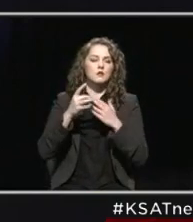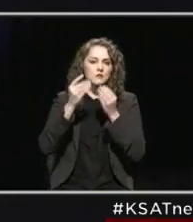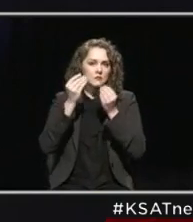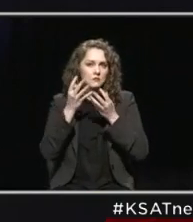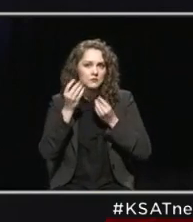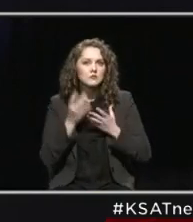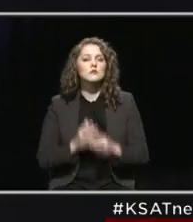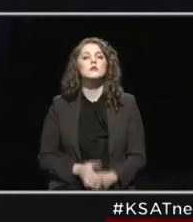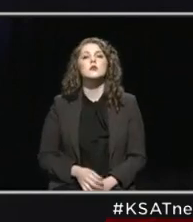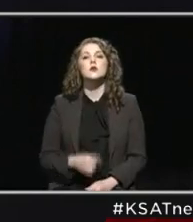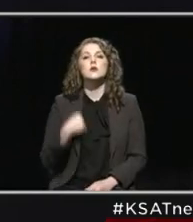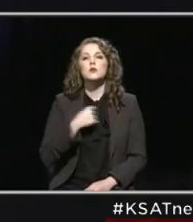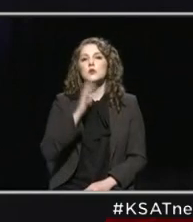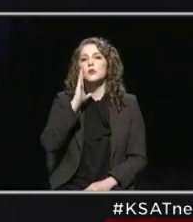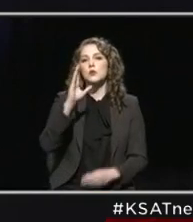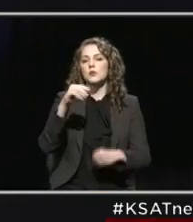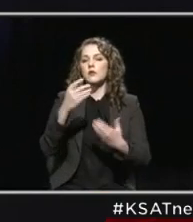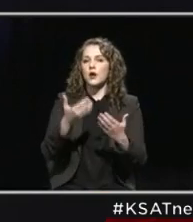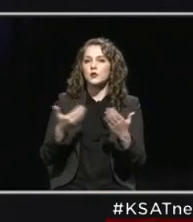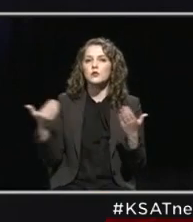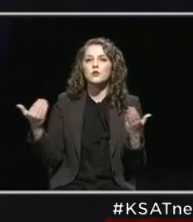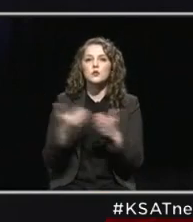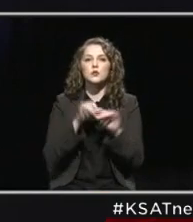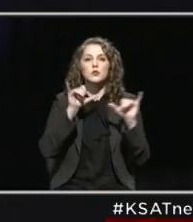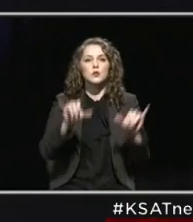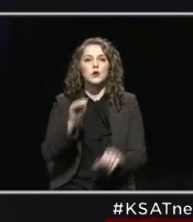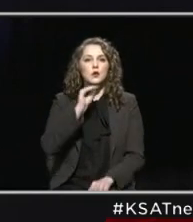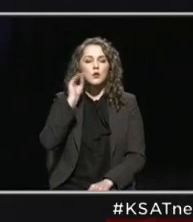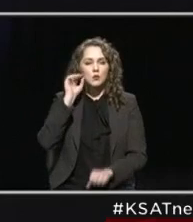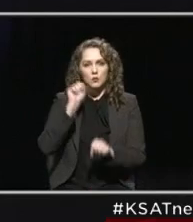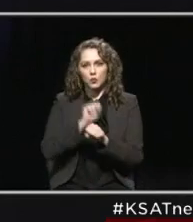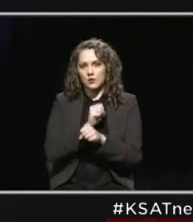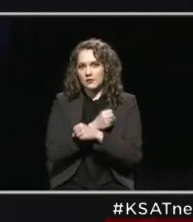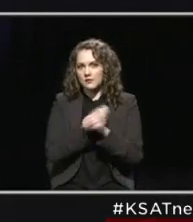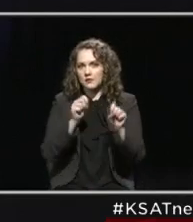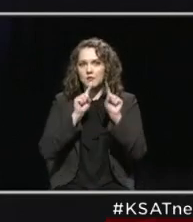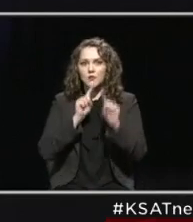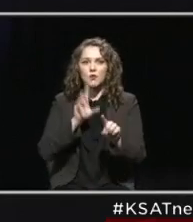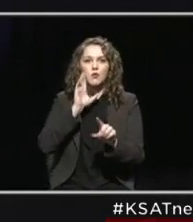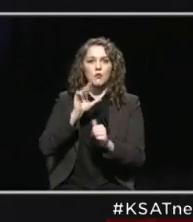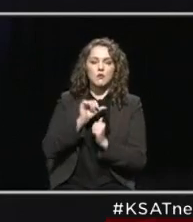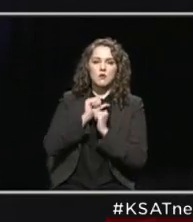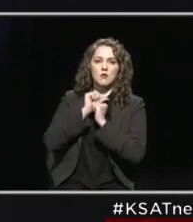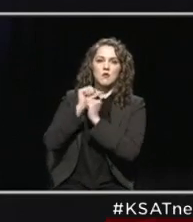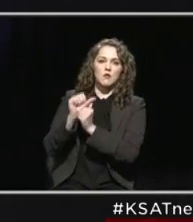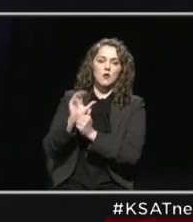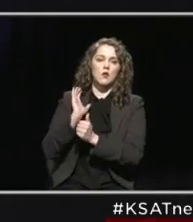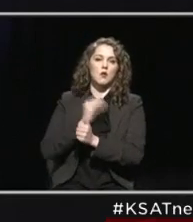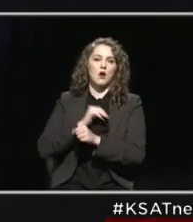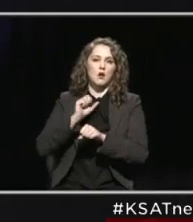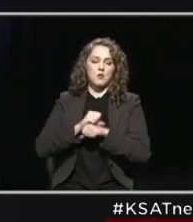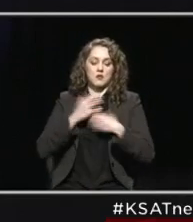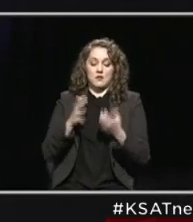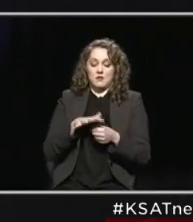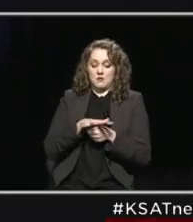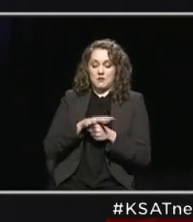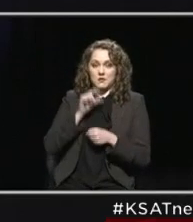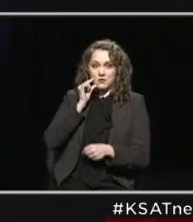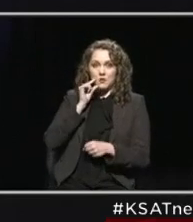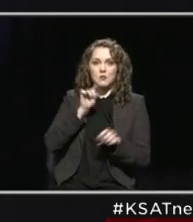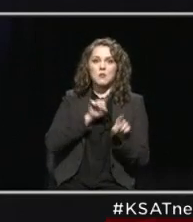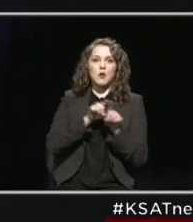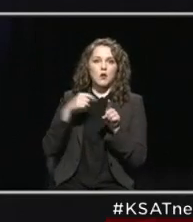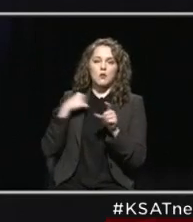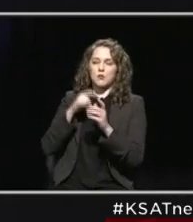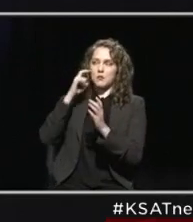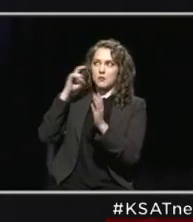be issuing new stay-home, work-safe orders that are in compliance with the work that we've been doing here locally, but also recognizing